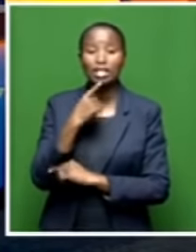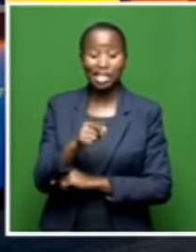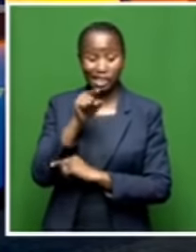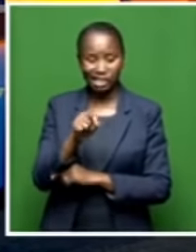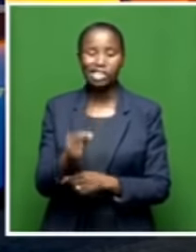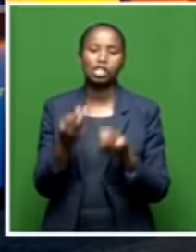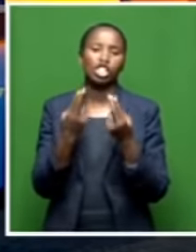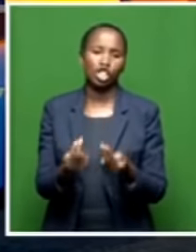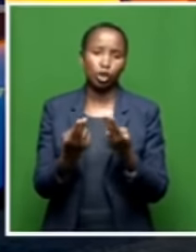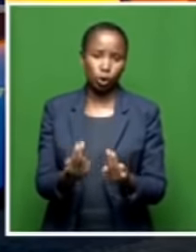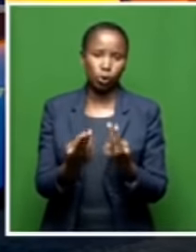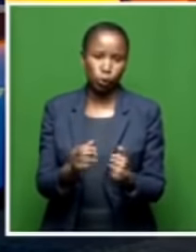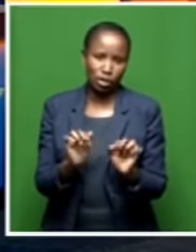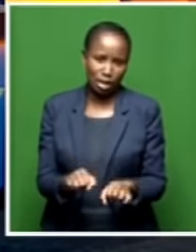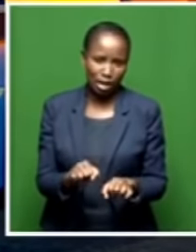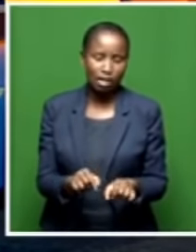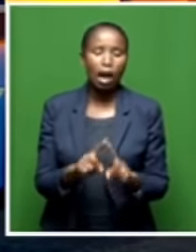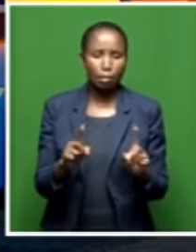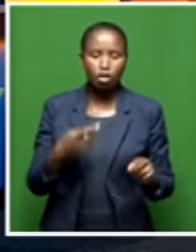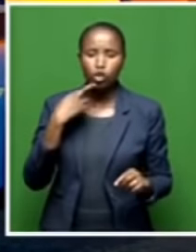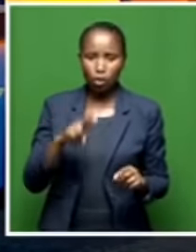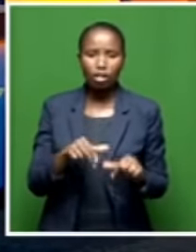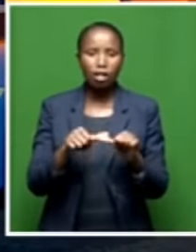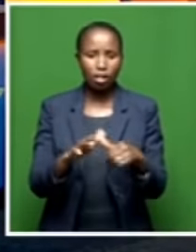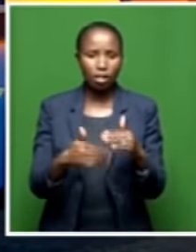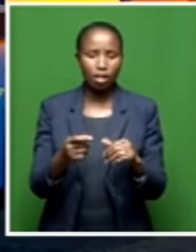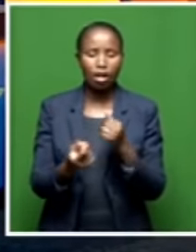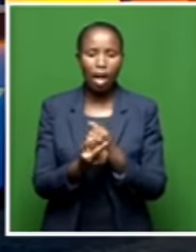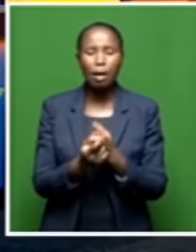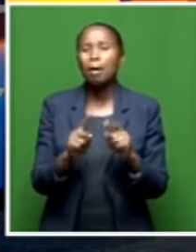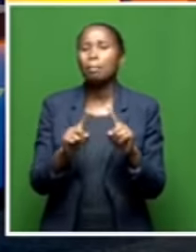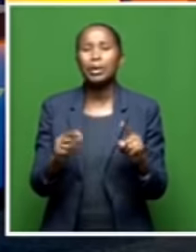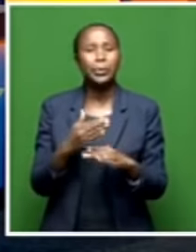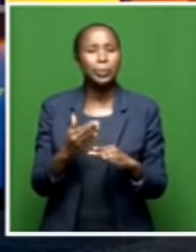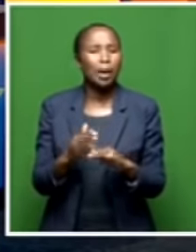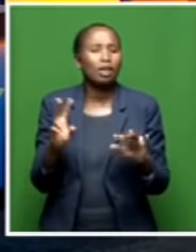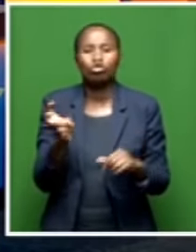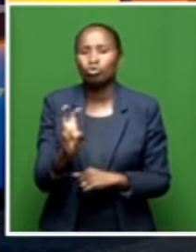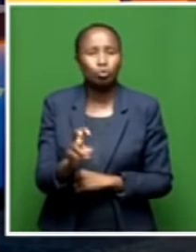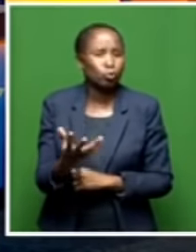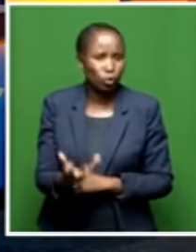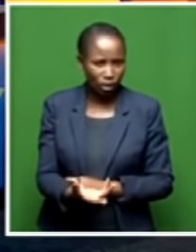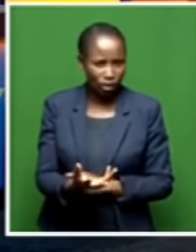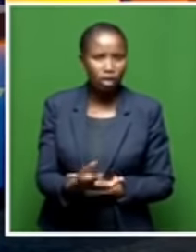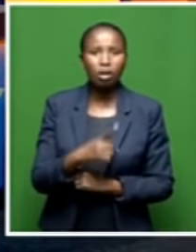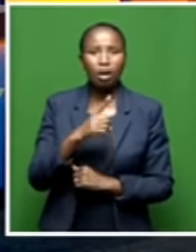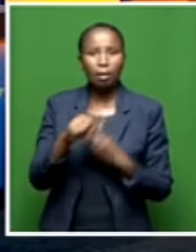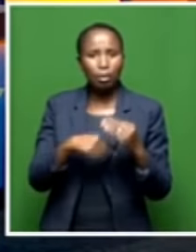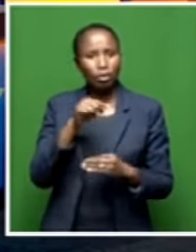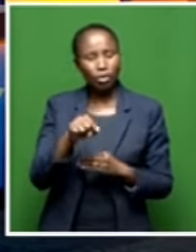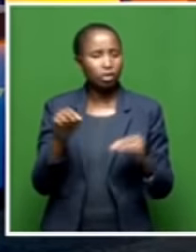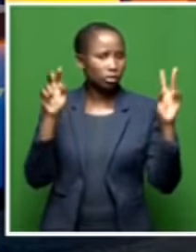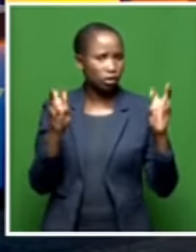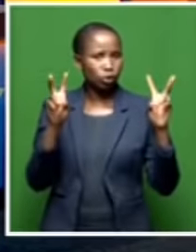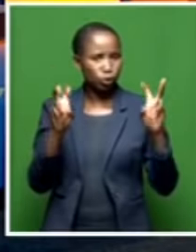How would it work? Just taking into consideration what Levy is talking about this framework that should be